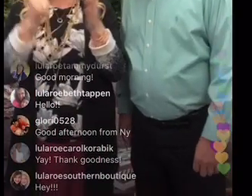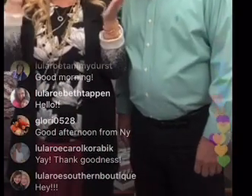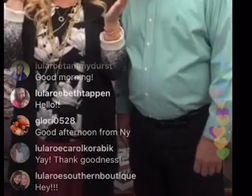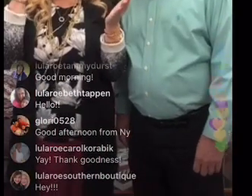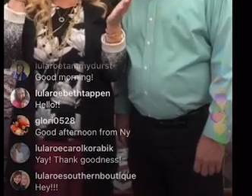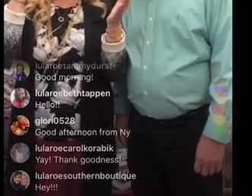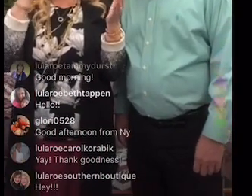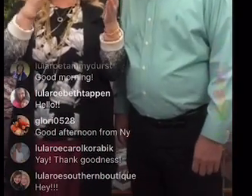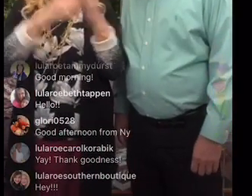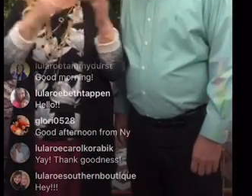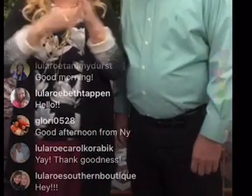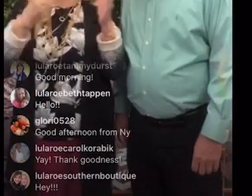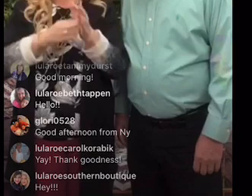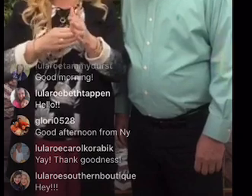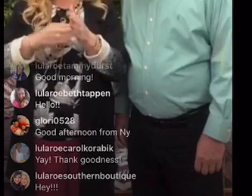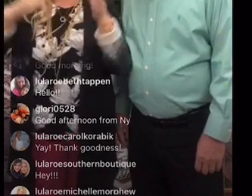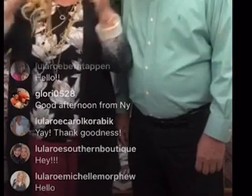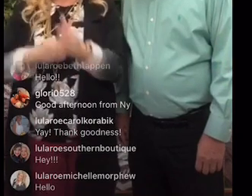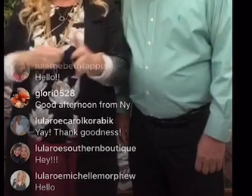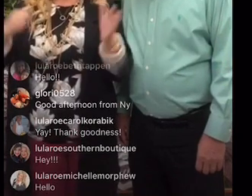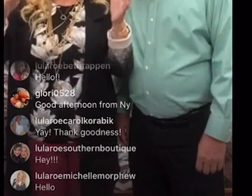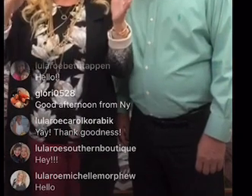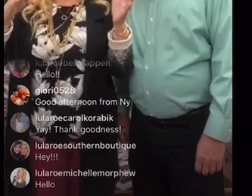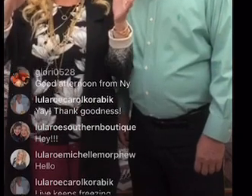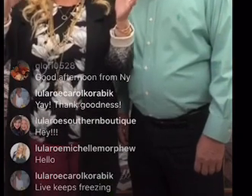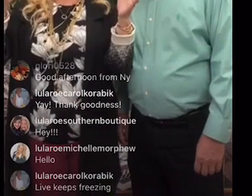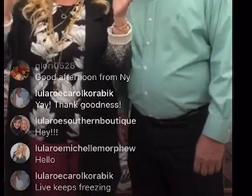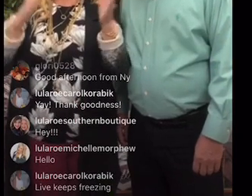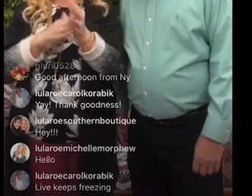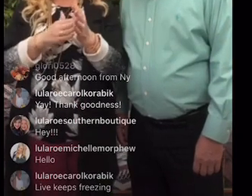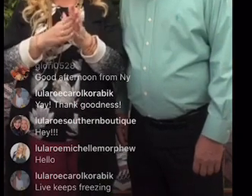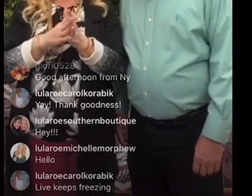Friday. I got back up.